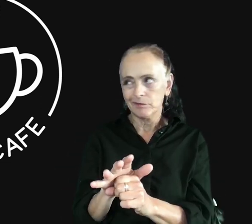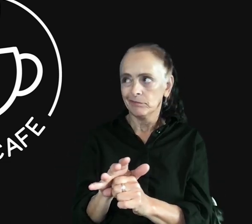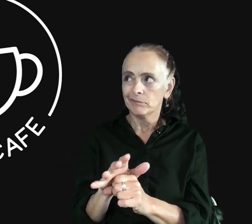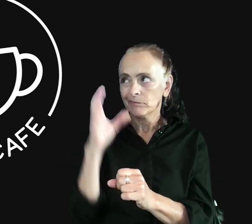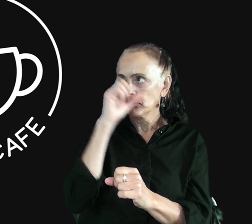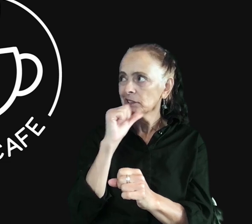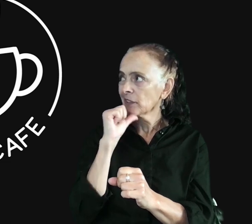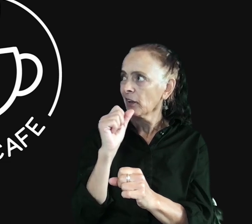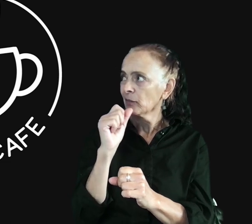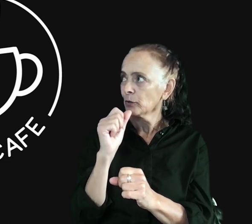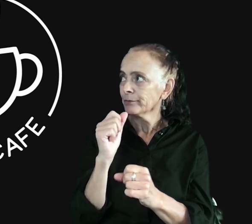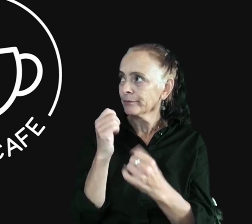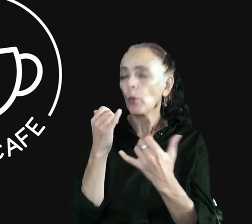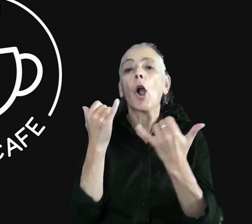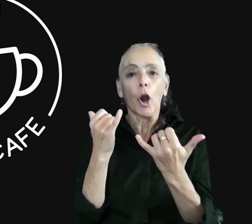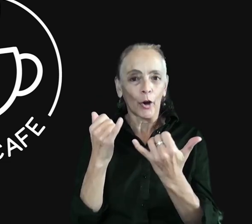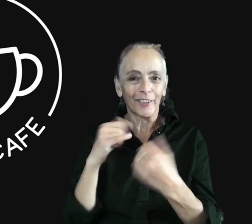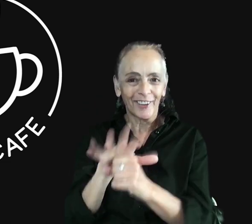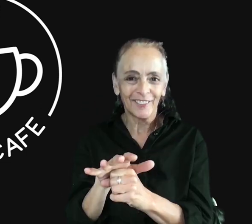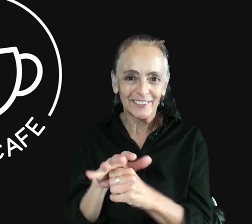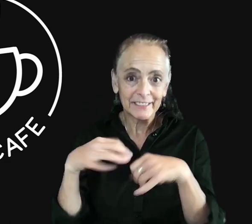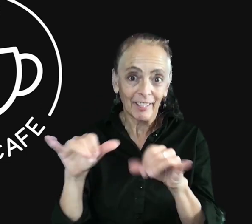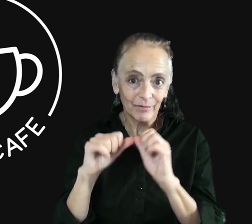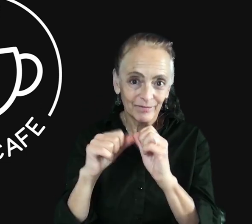every current covid times i guess